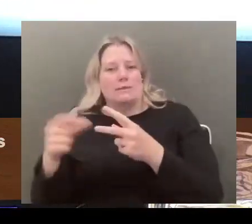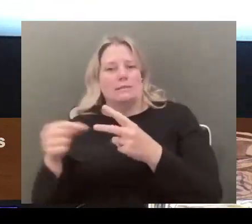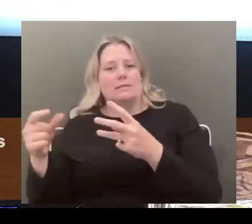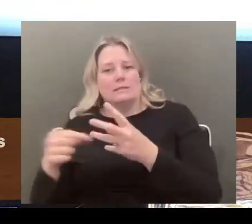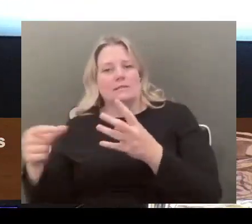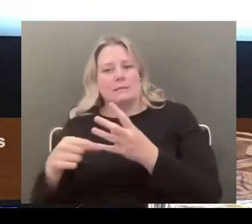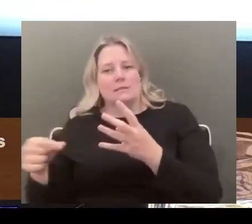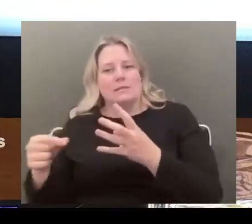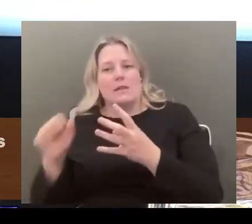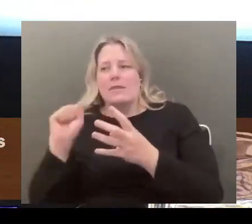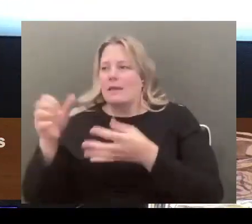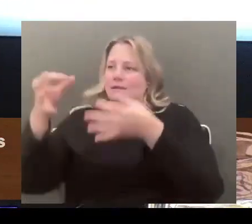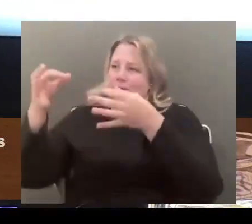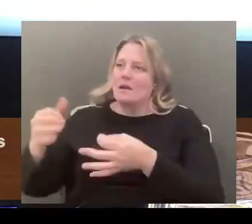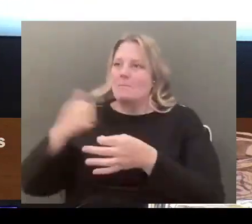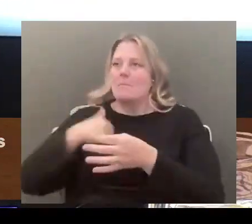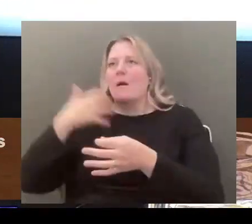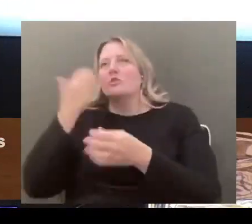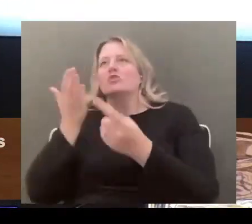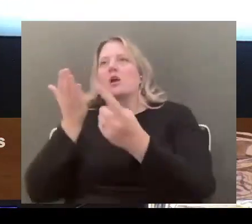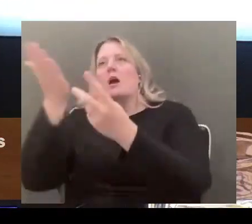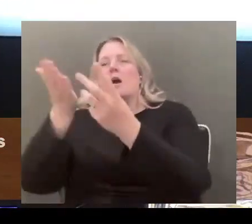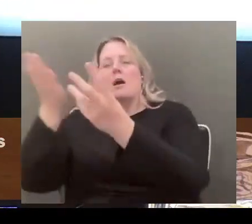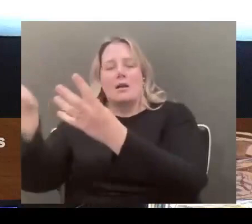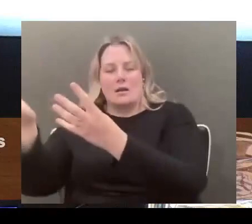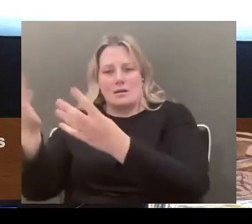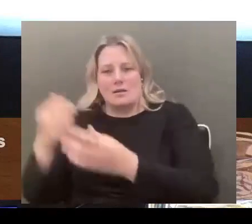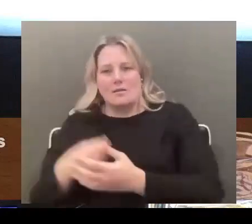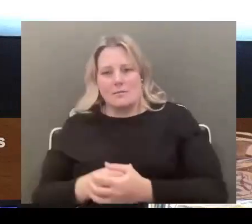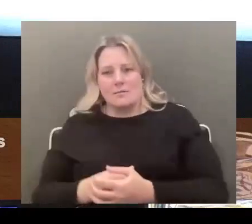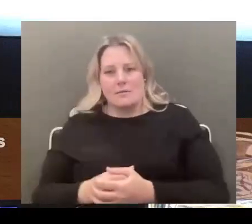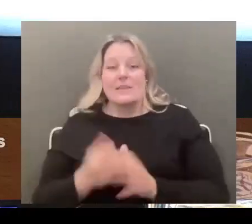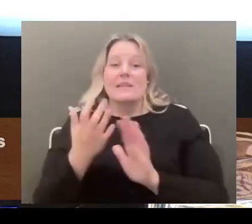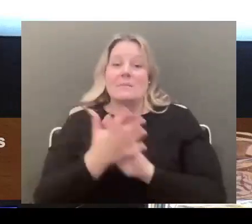future looks like. And it's one that has to